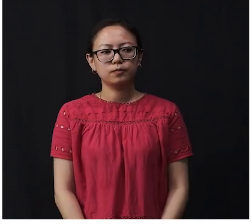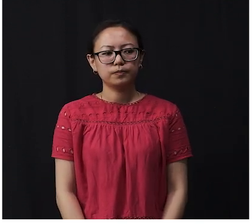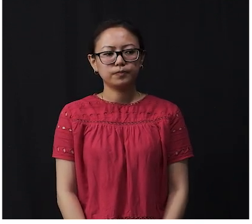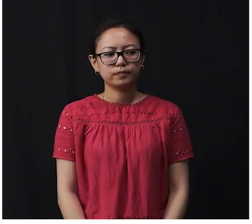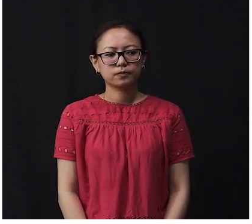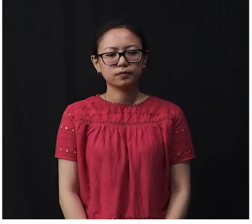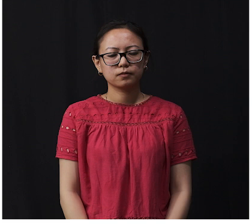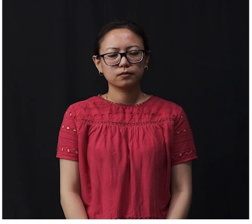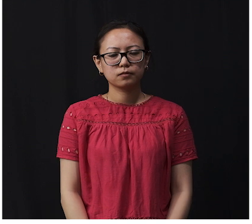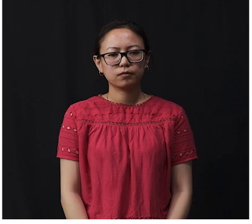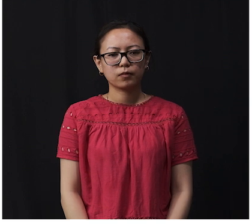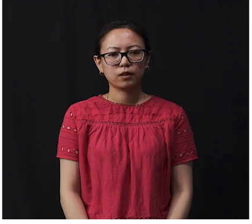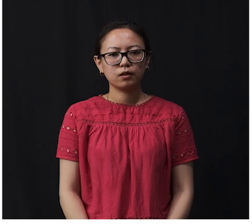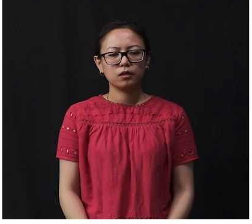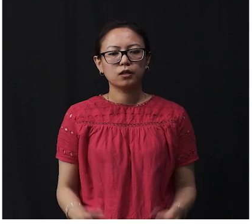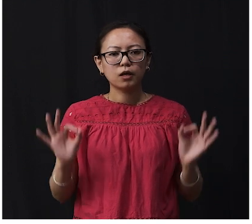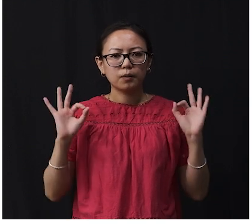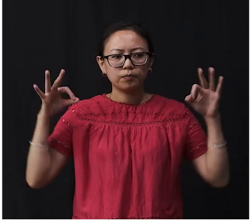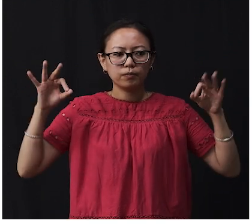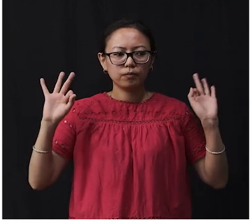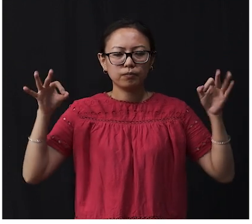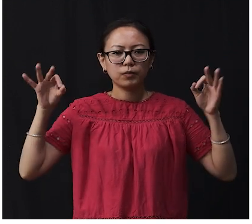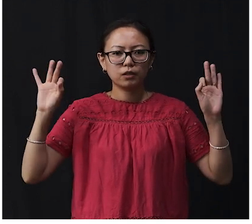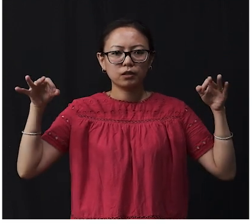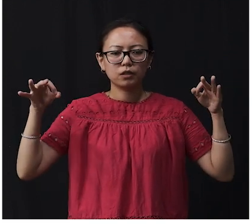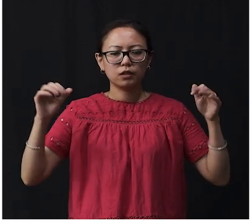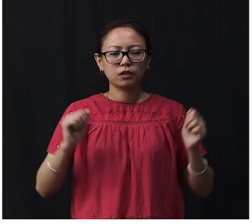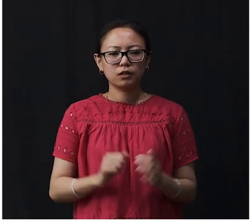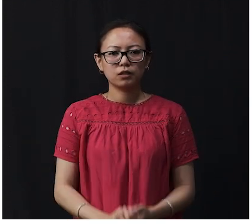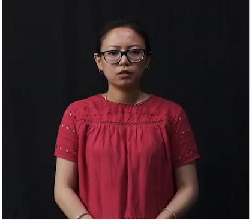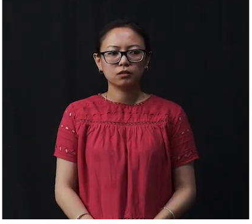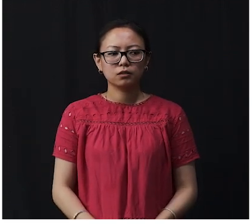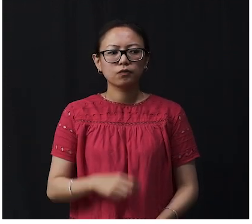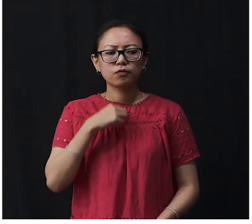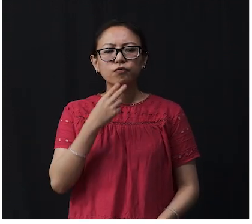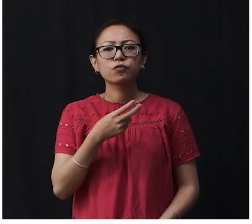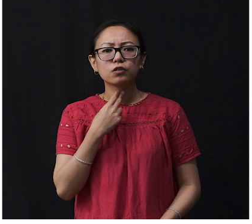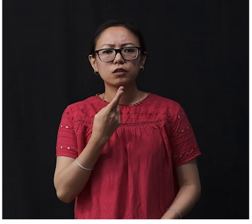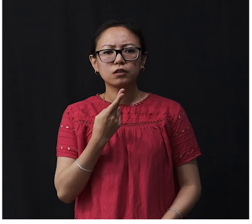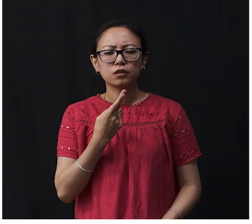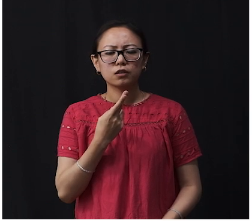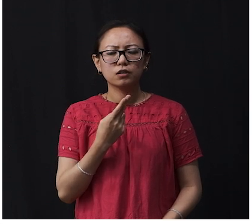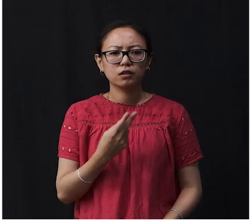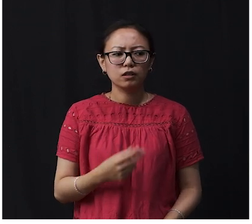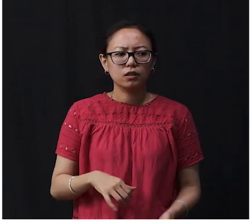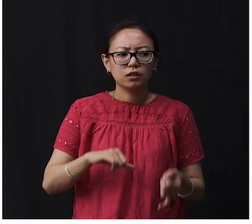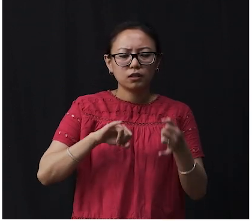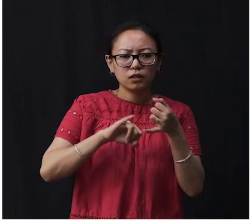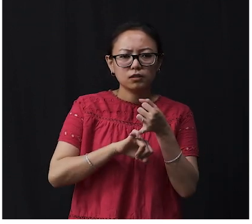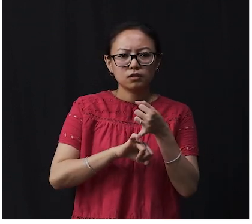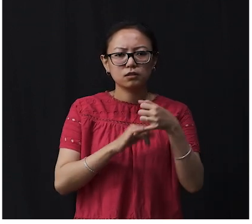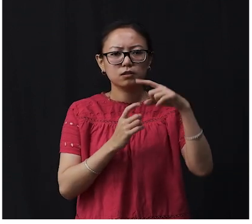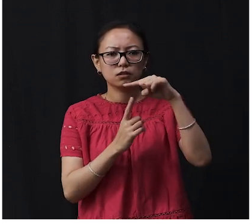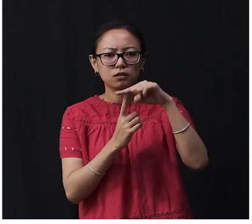C-H-A-T-T-E-R, chatter. Now the peacock, it strut. Strut means to make a peacock sound.